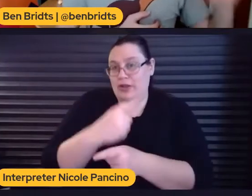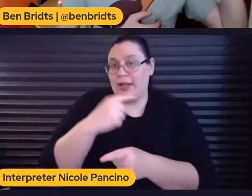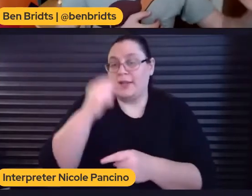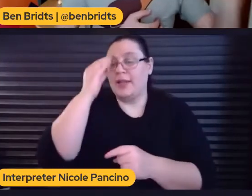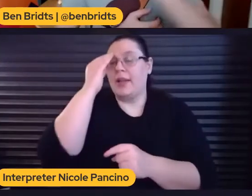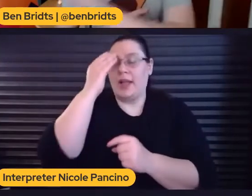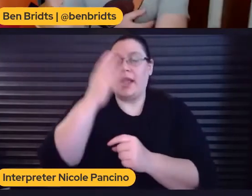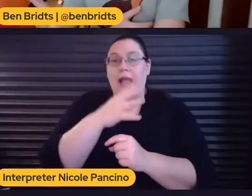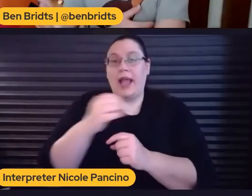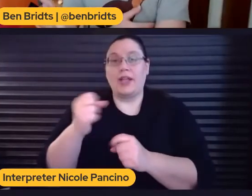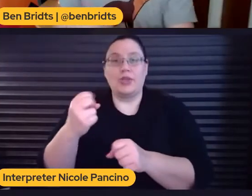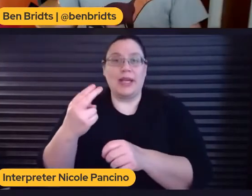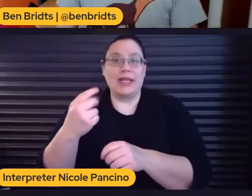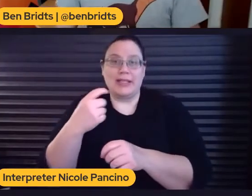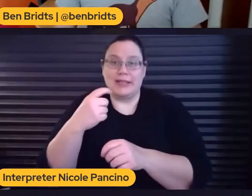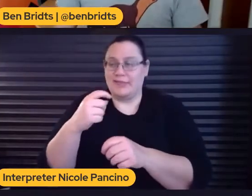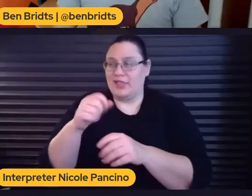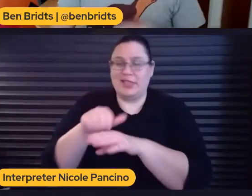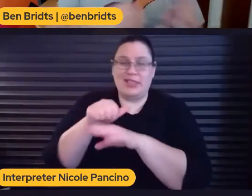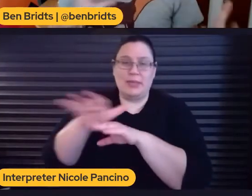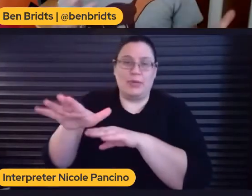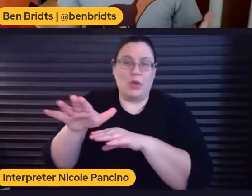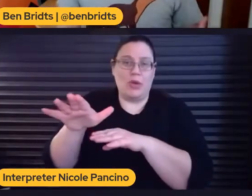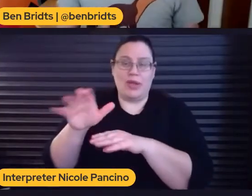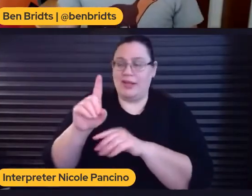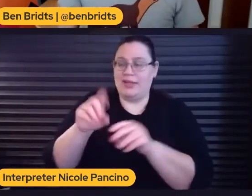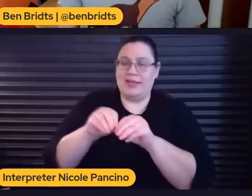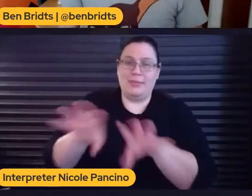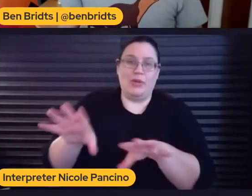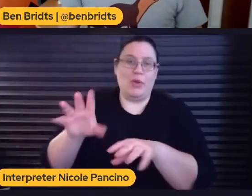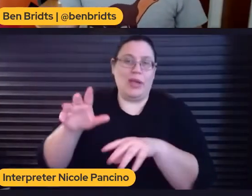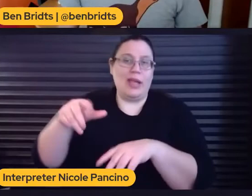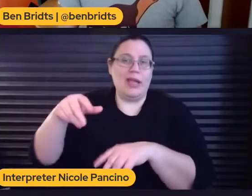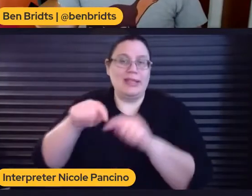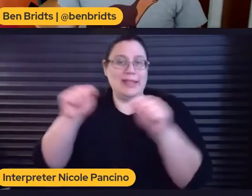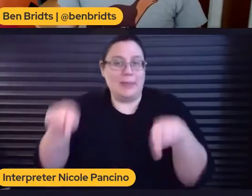then you can say deploy this template. So it's somewhere in between that.